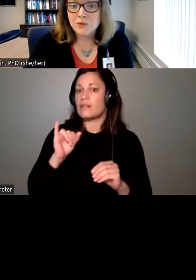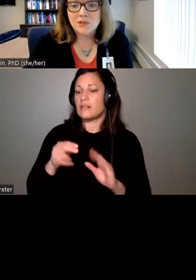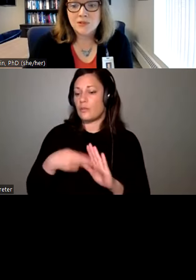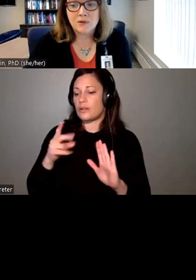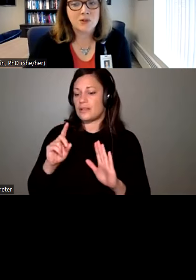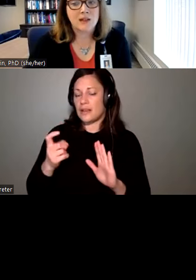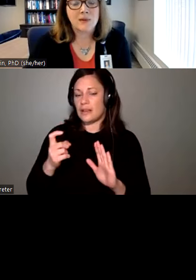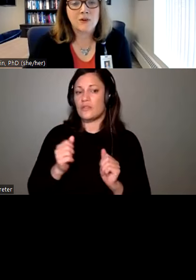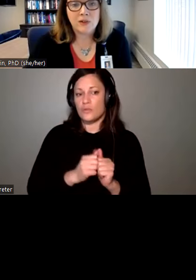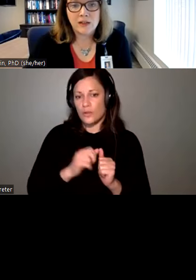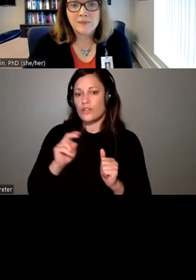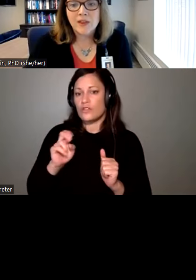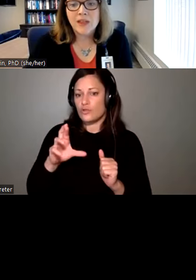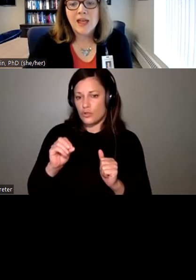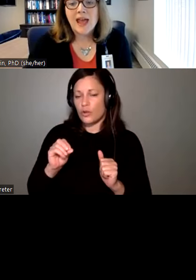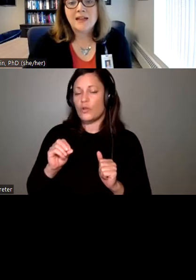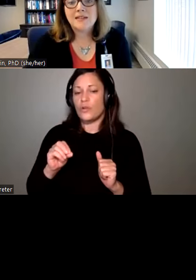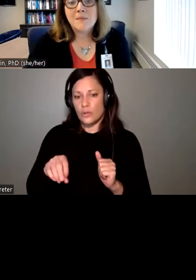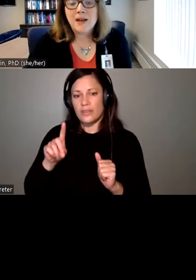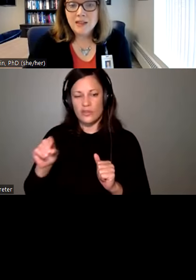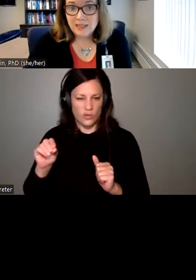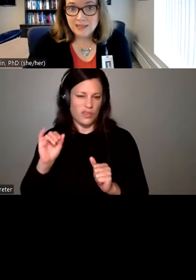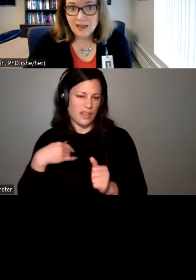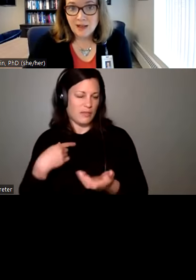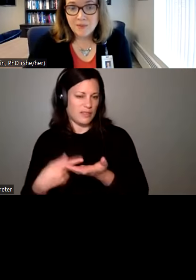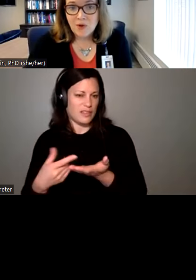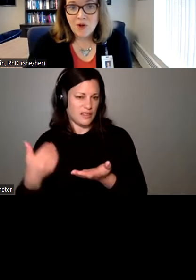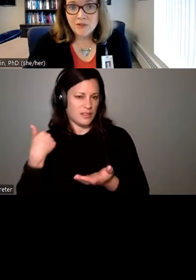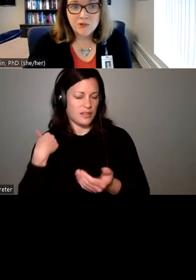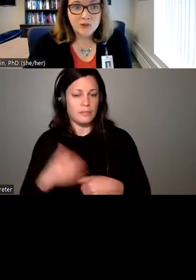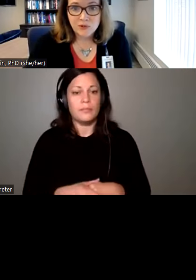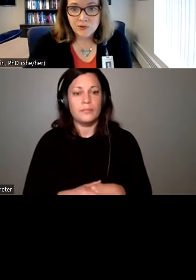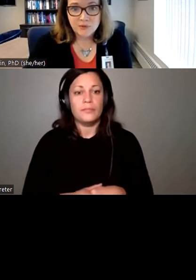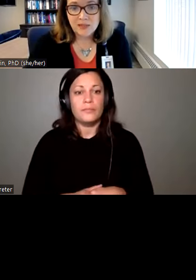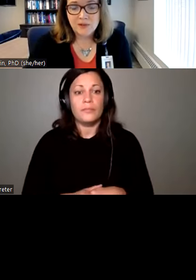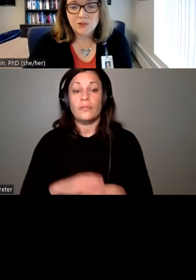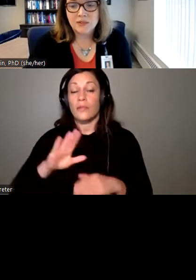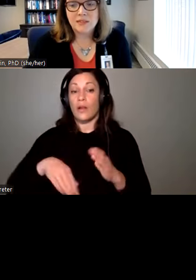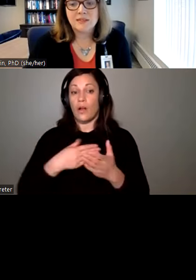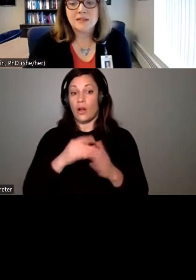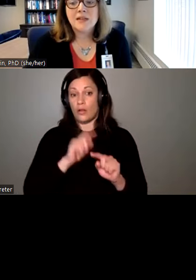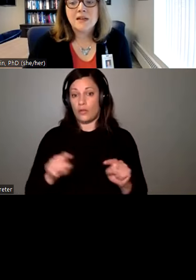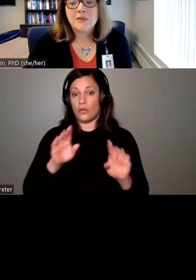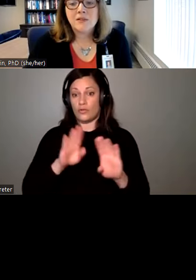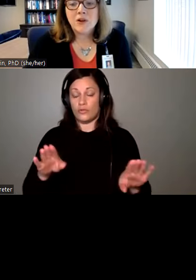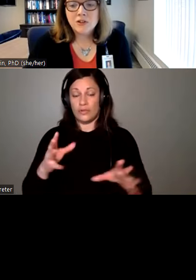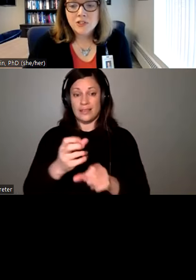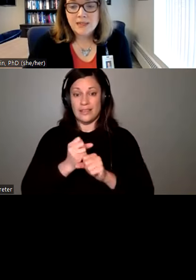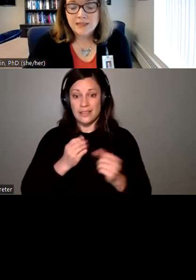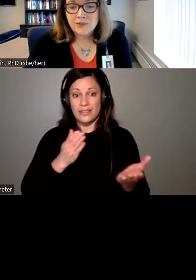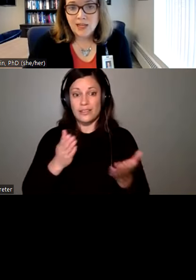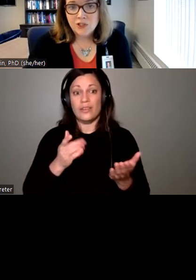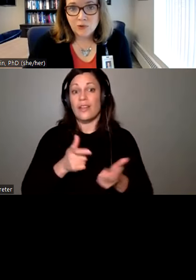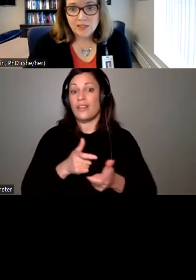neurodevelopmental disorders that I was talking about earlier. And among these, all of those children who are receiving services, the